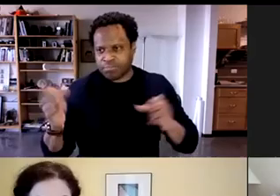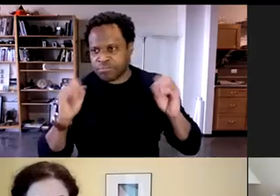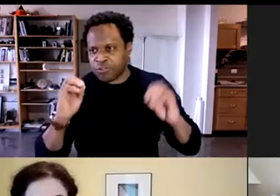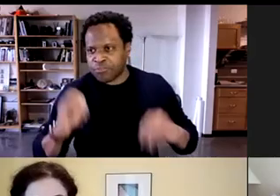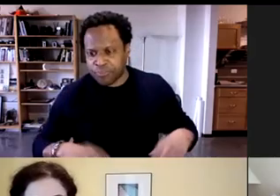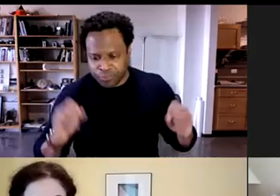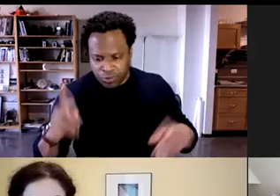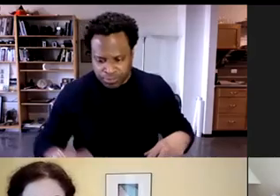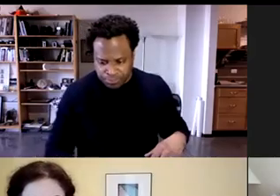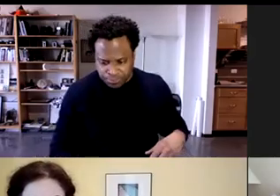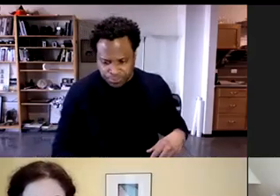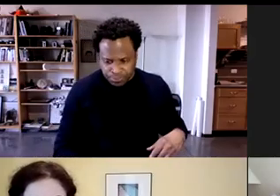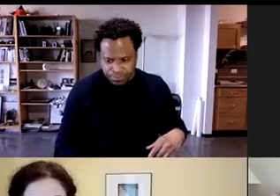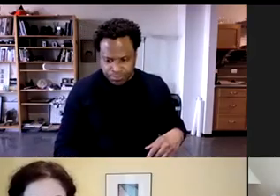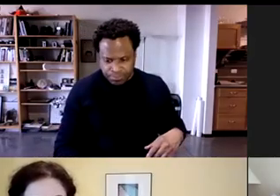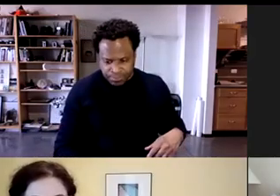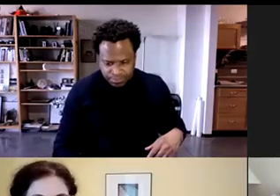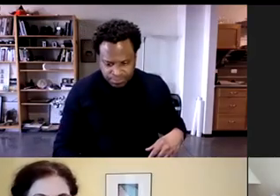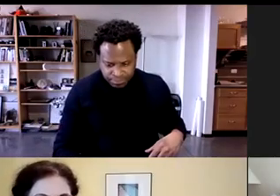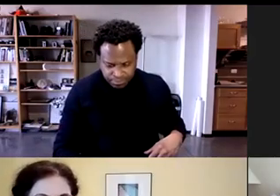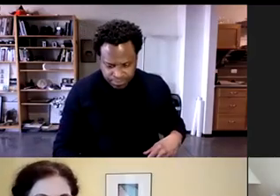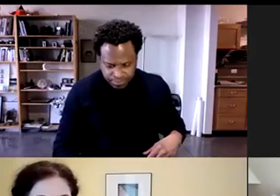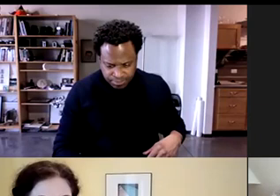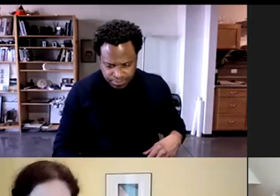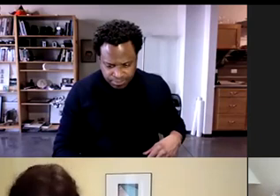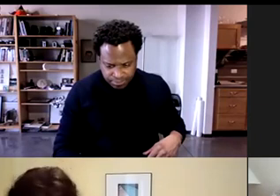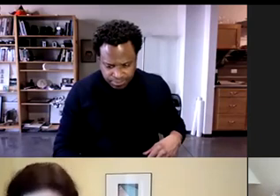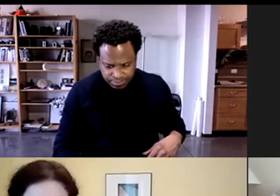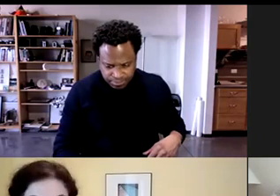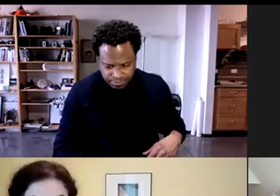Okay, sorry, there were more people joining, so I needed to let them in.